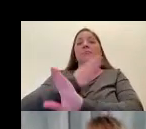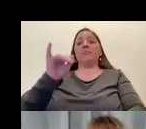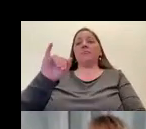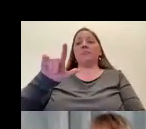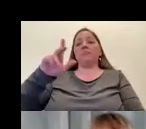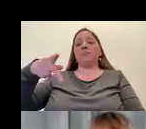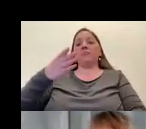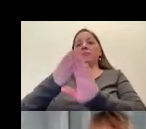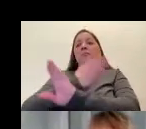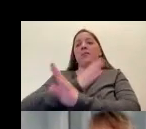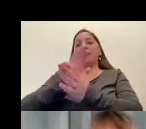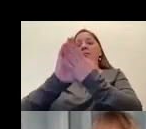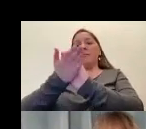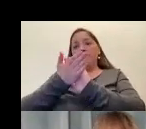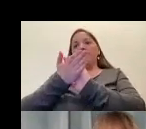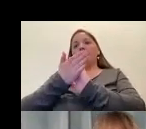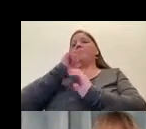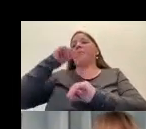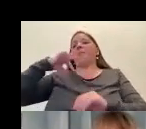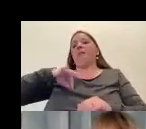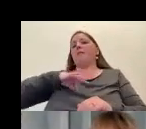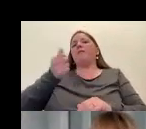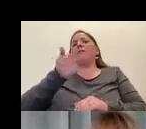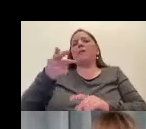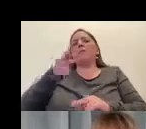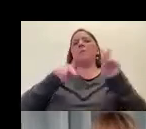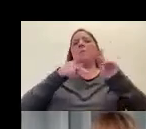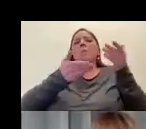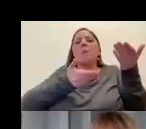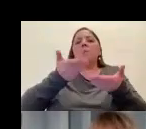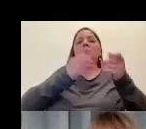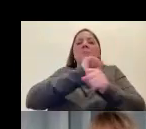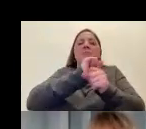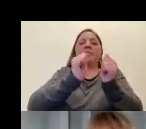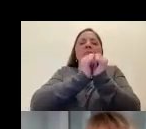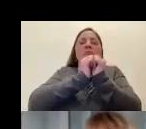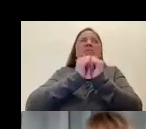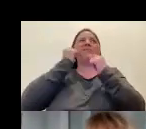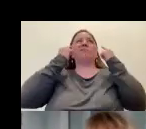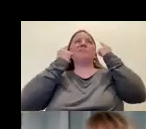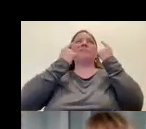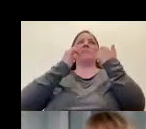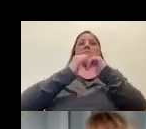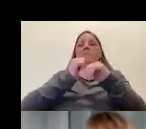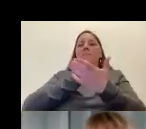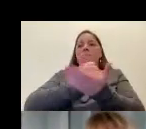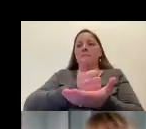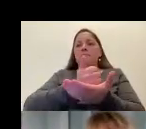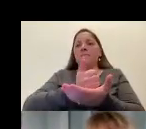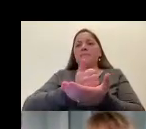a nonprofit, just a few people got together and they were trying to figure out how can we help. And that was